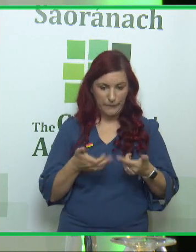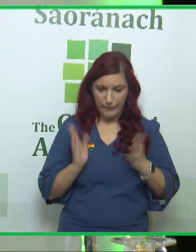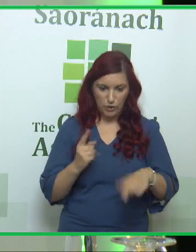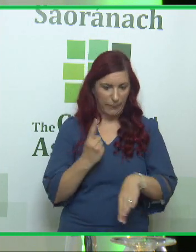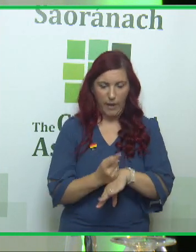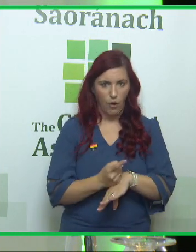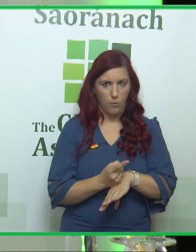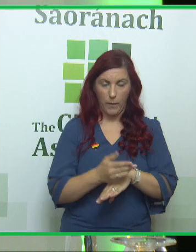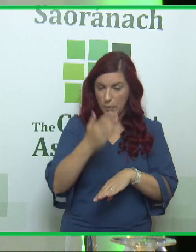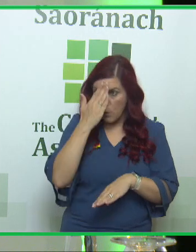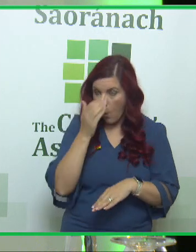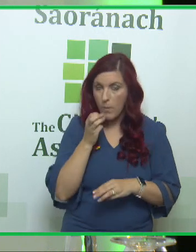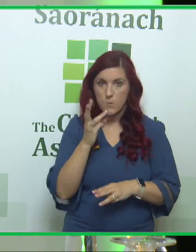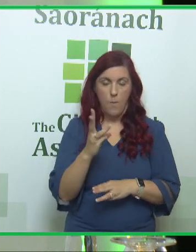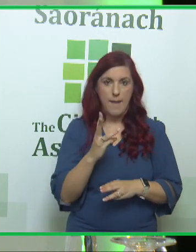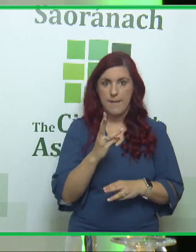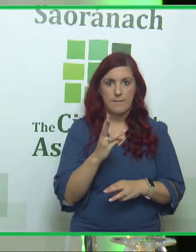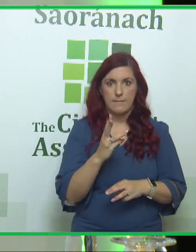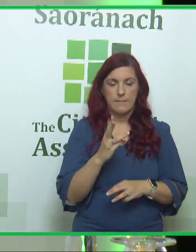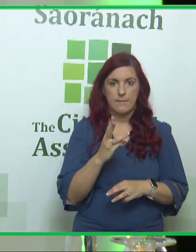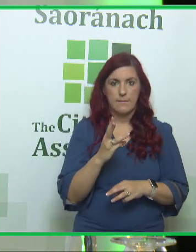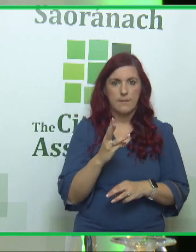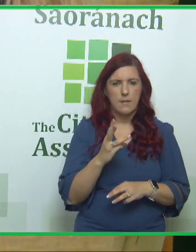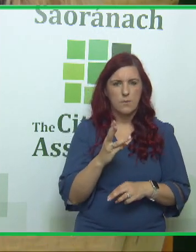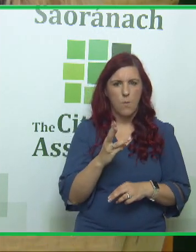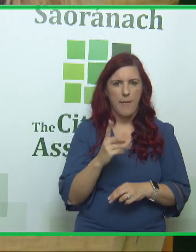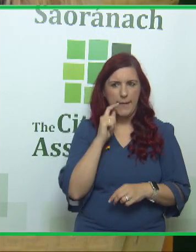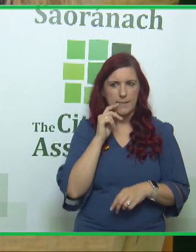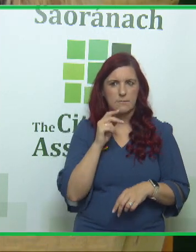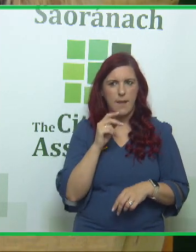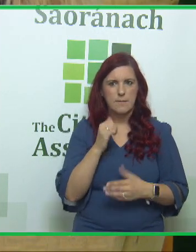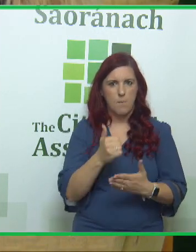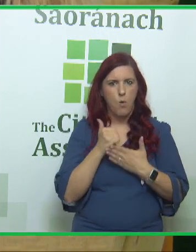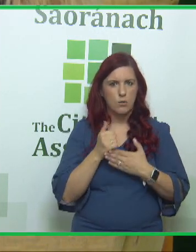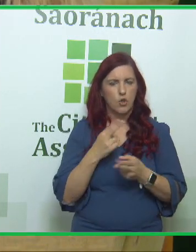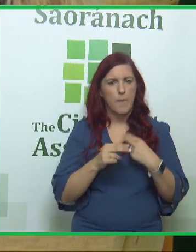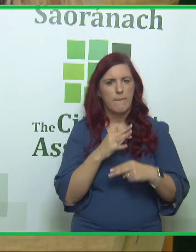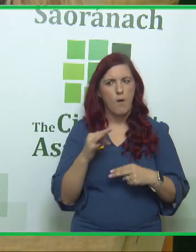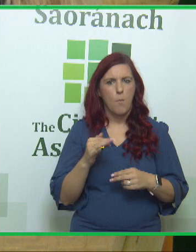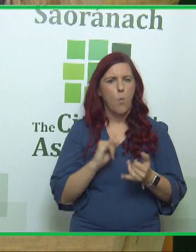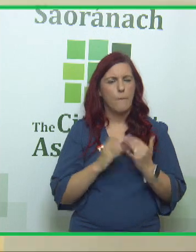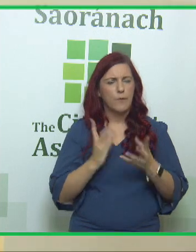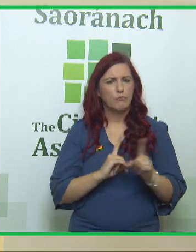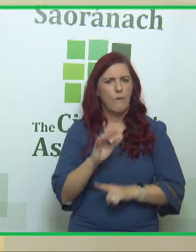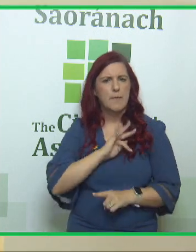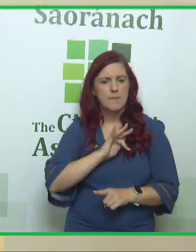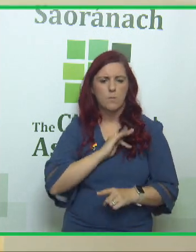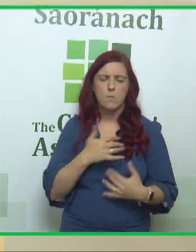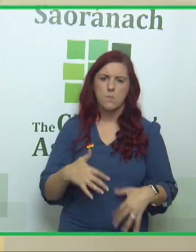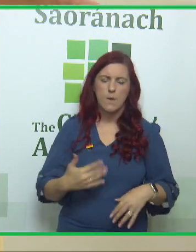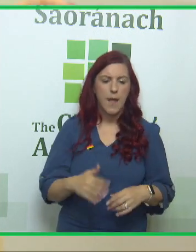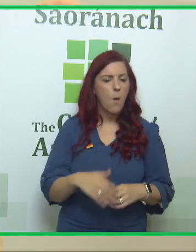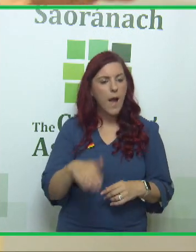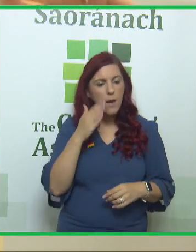know there's a way out of it. Yeah. And Noel, obviously, and both Nicola and Daniel have spoken to the power of it,